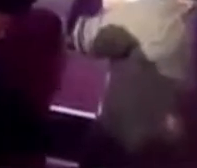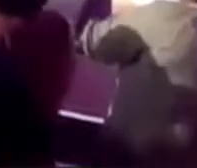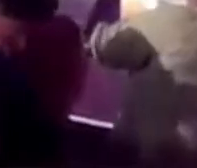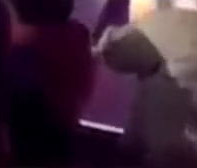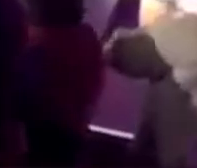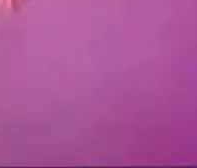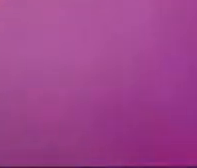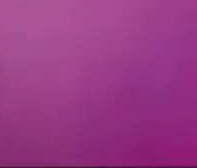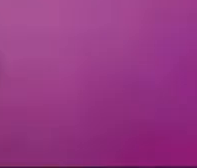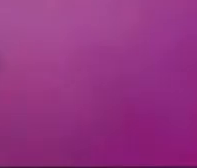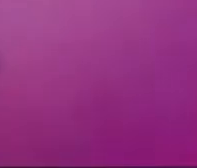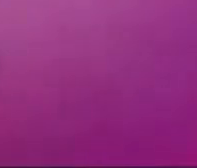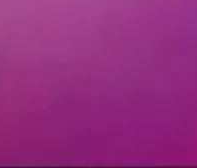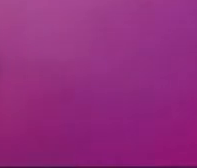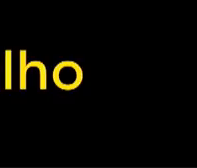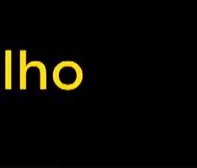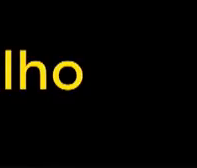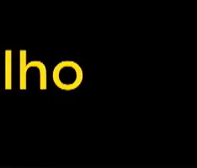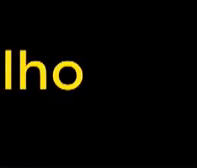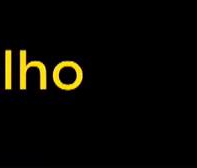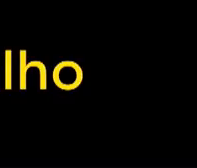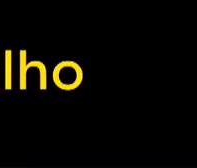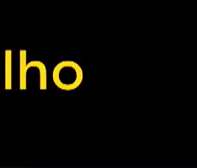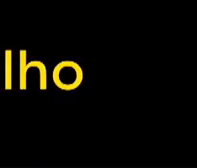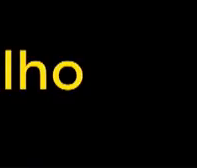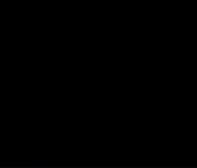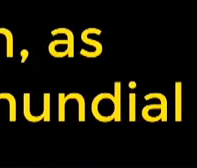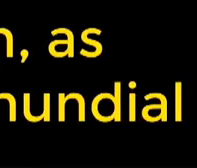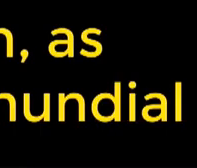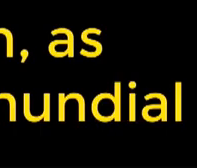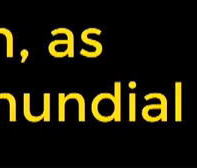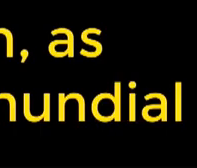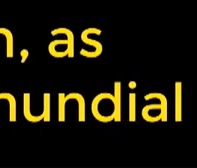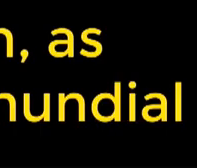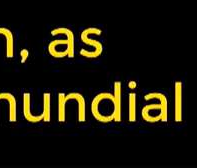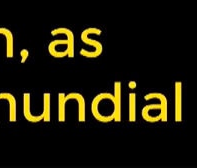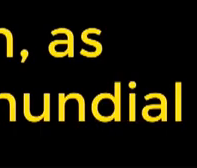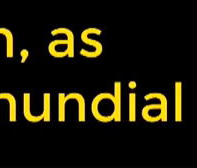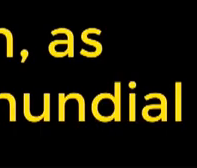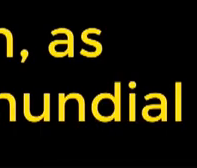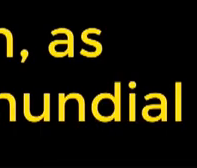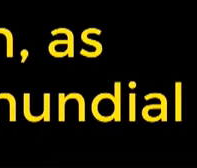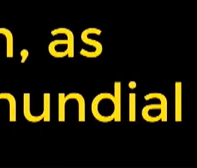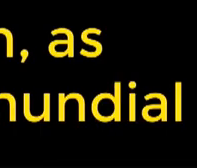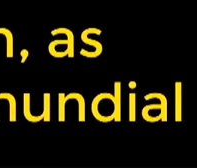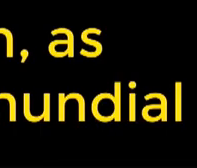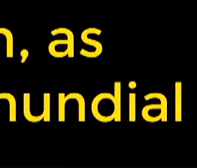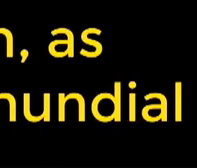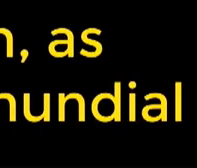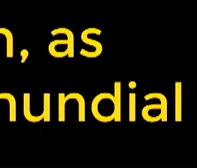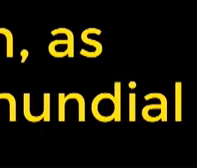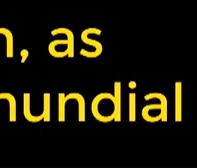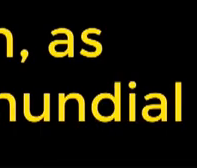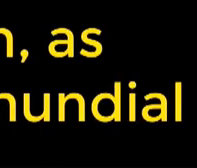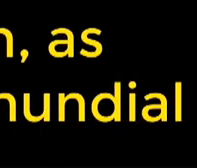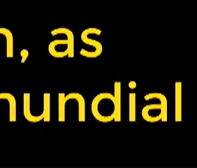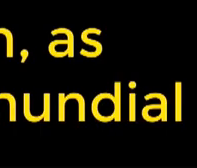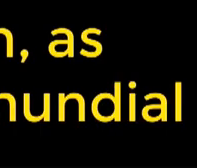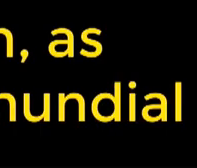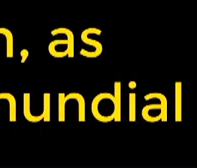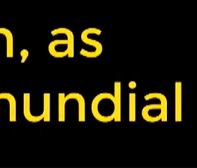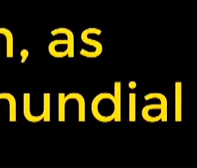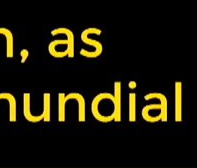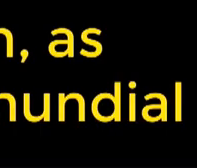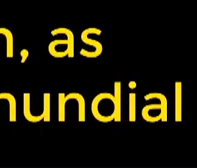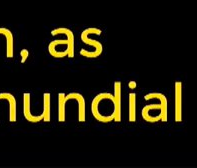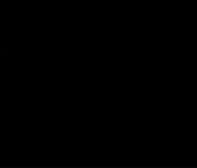is Lance from NSYNC, and what's going on, Tony? You're doing a great job. What's up, Guan? It's your boy, Sean Kingston. You know what I'm saying? I'm a worldwide reggae